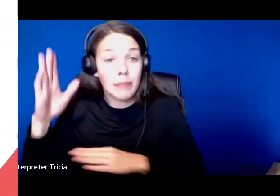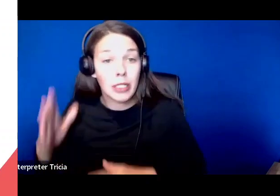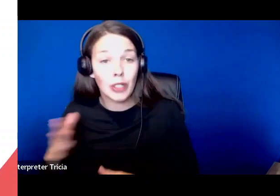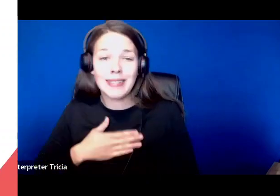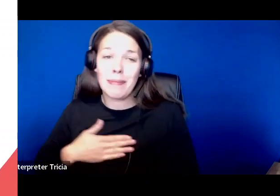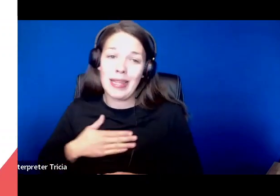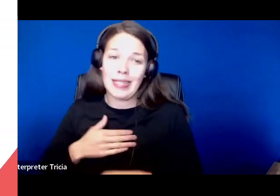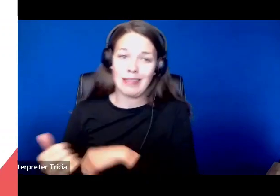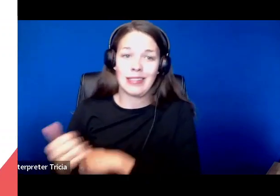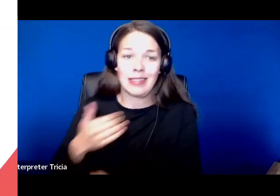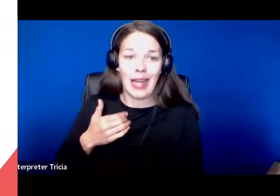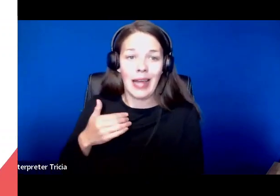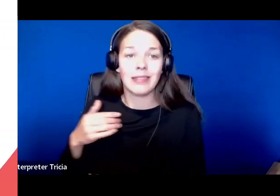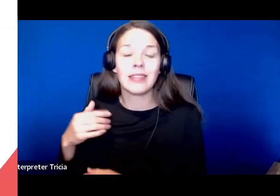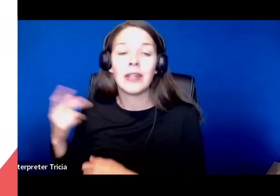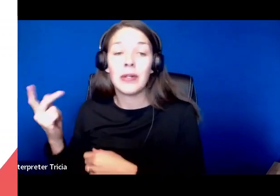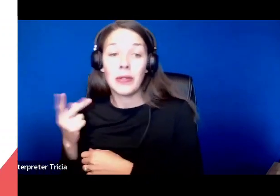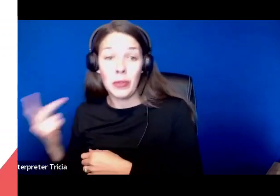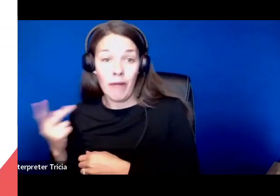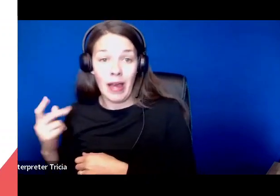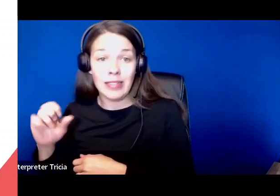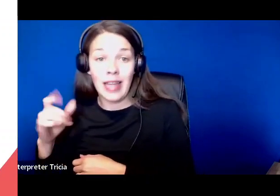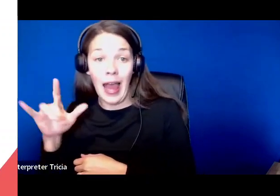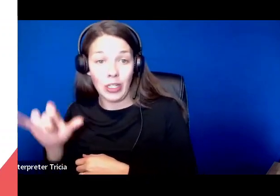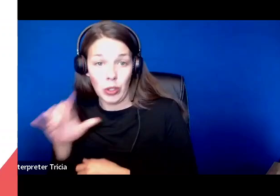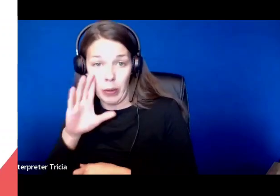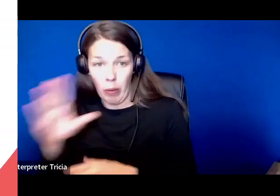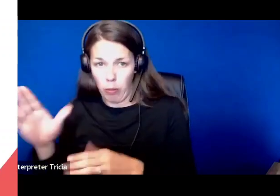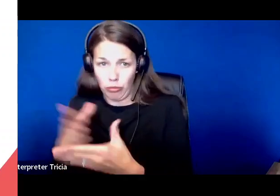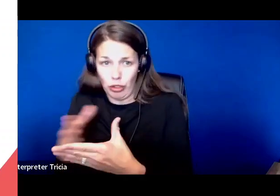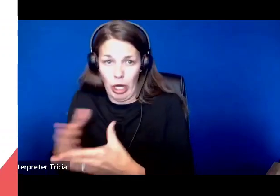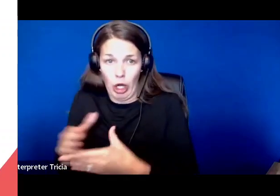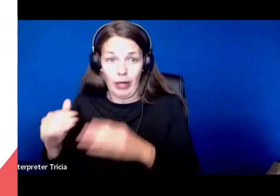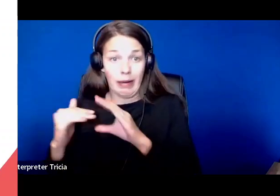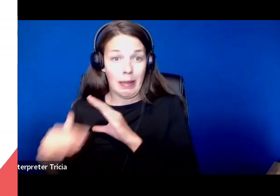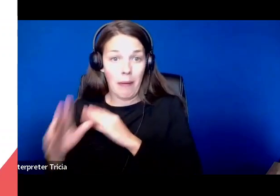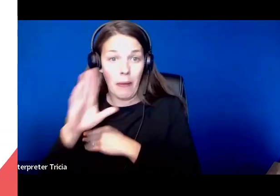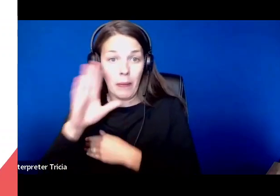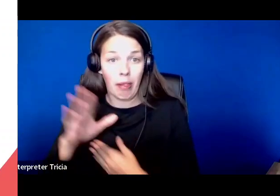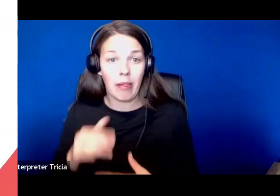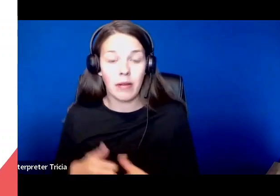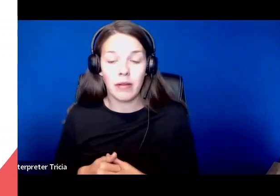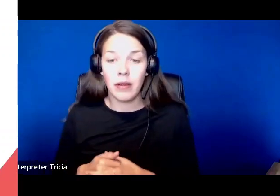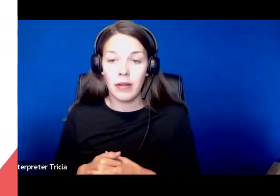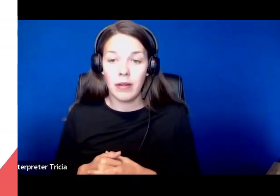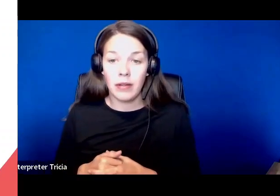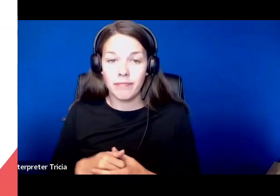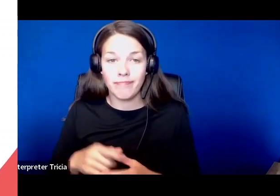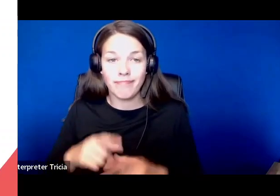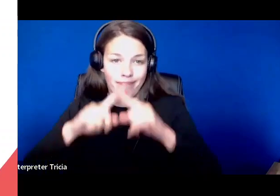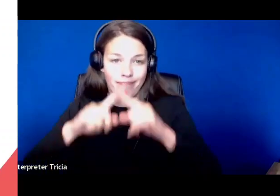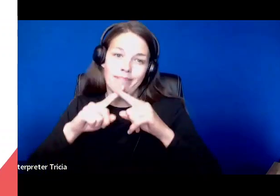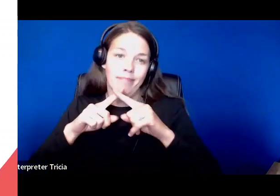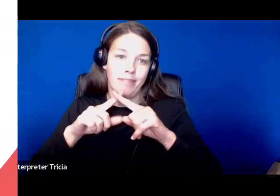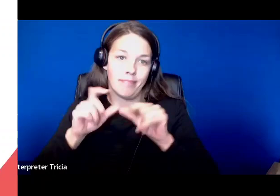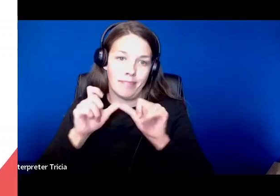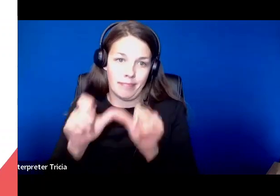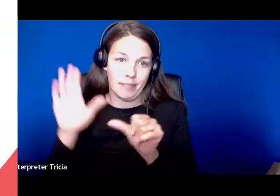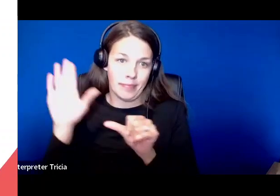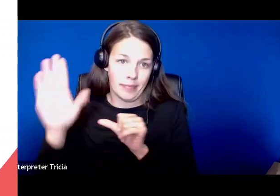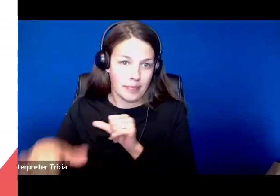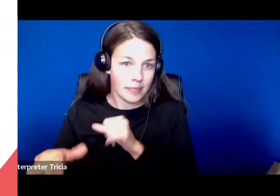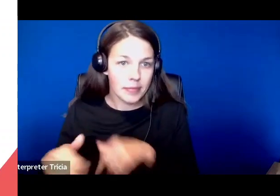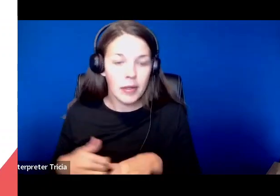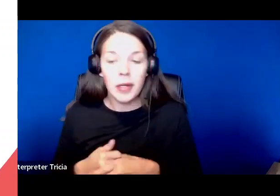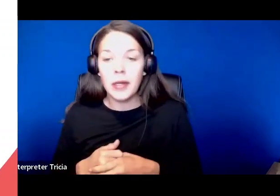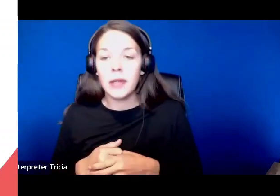me. And Ashley, we will share our email addresses in the chat. Please keep your microphone set to mute. Just a note, if